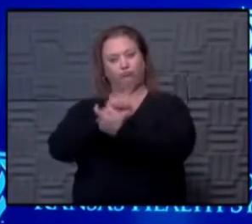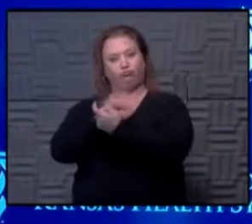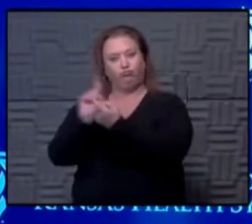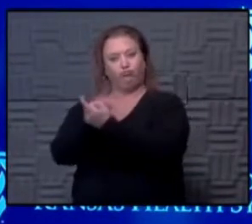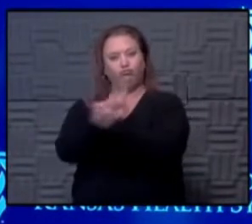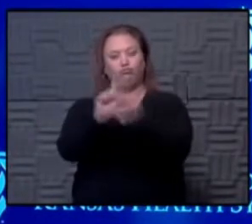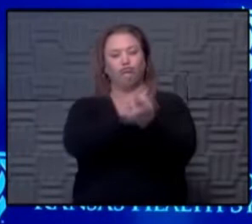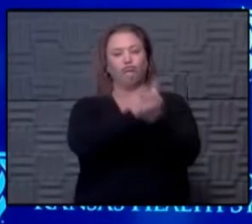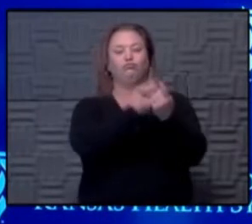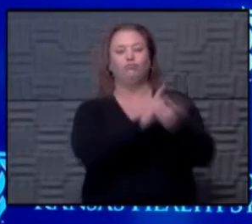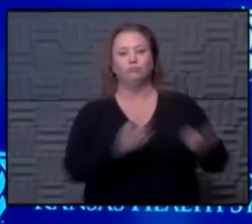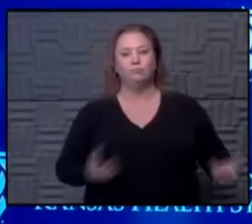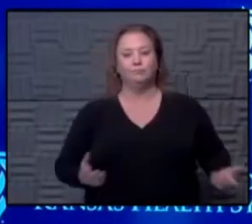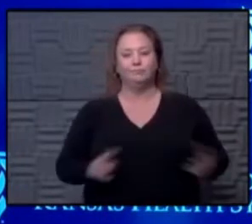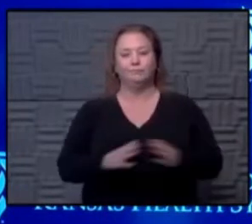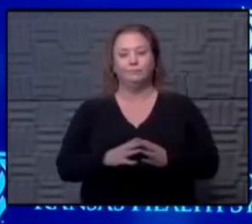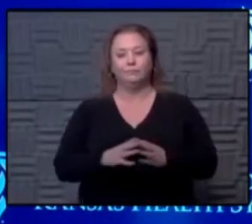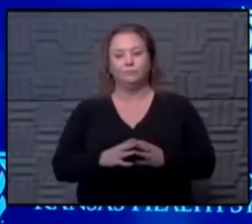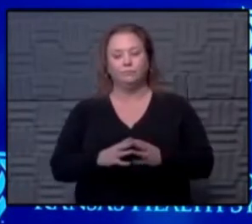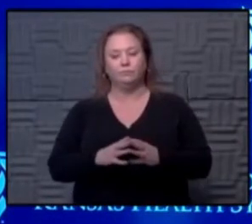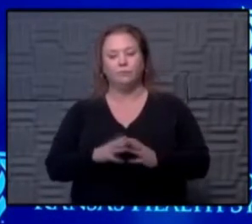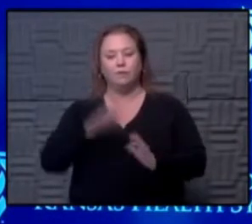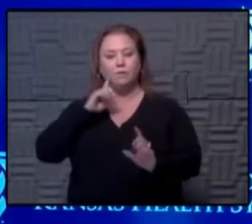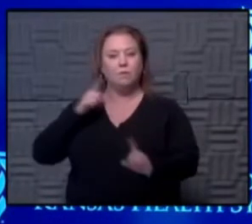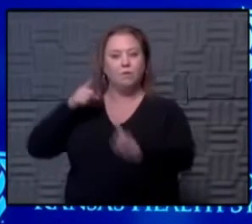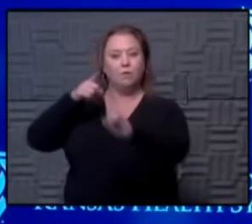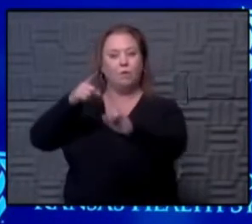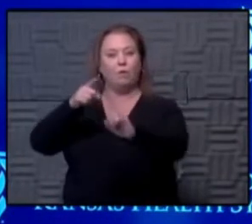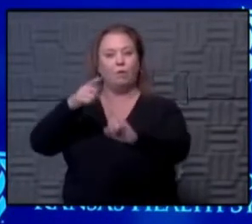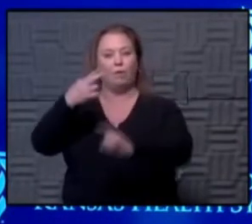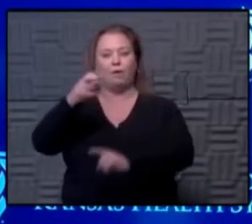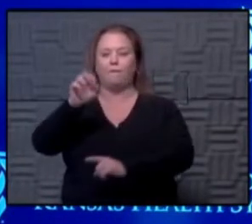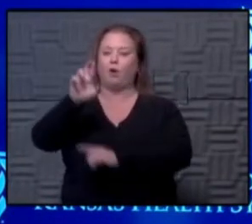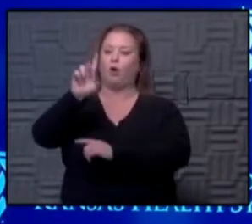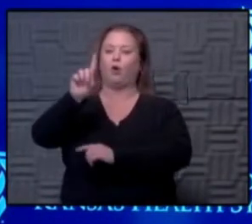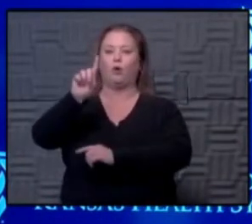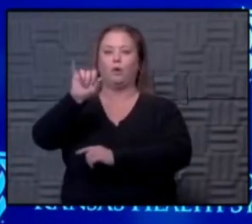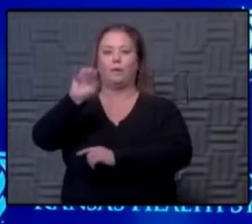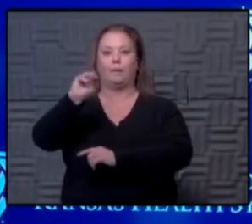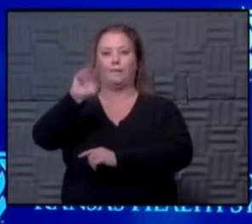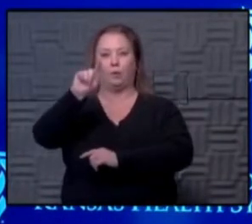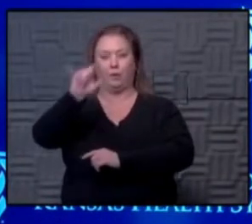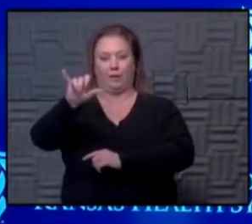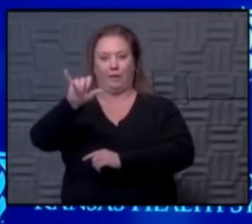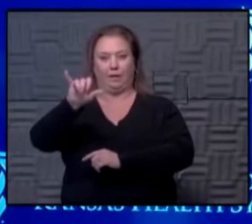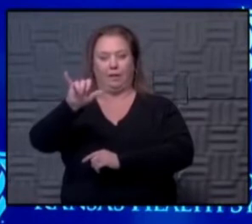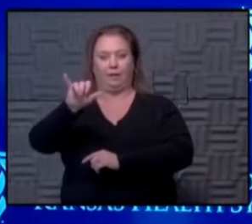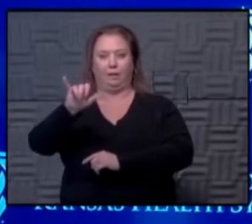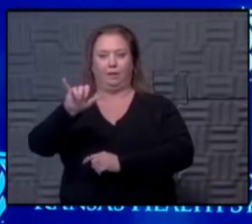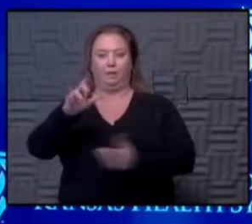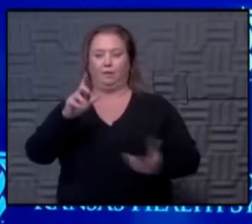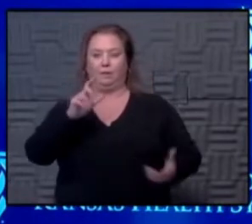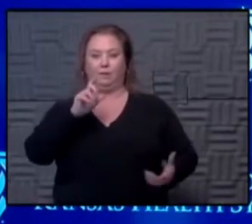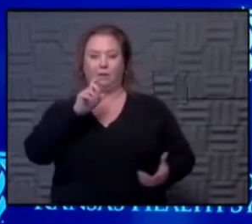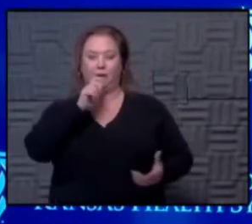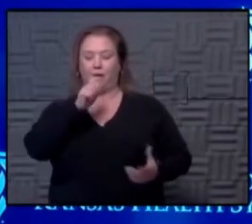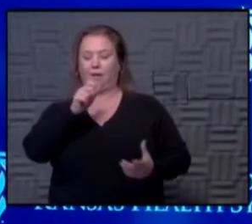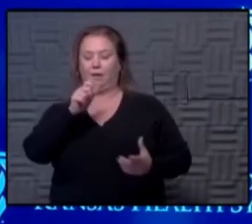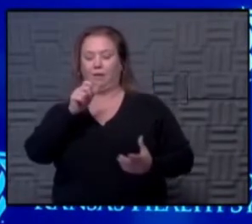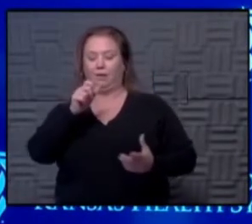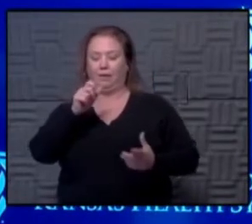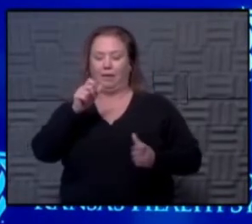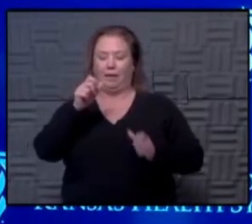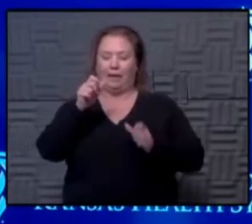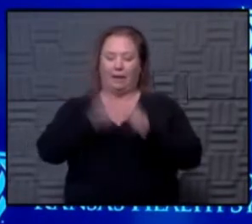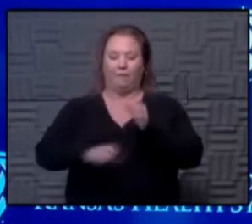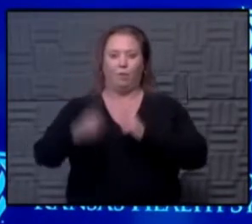with. Sort of that goal of herd immunity, if you will, except through a vaccine and not through everyone in the community actually ending